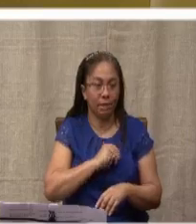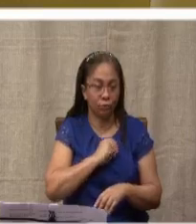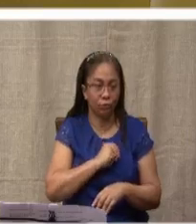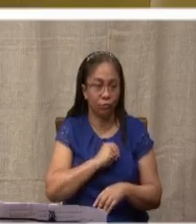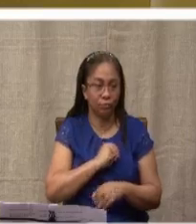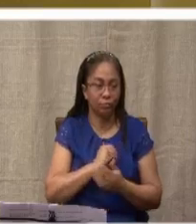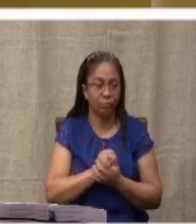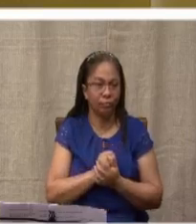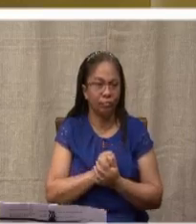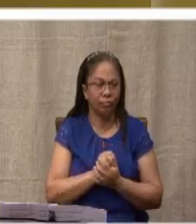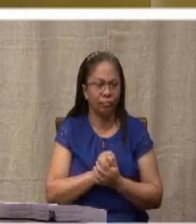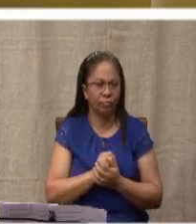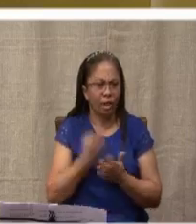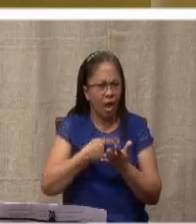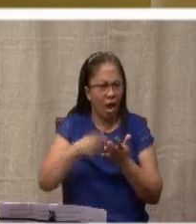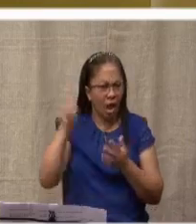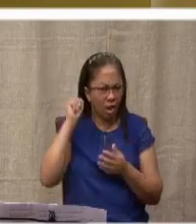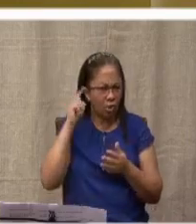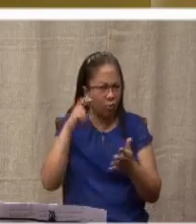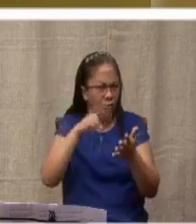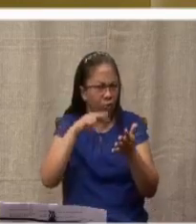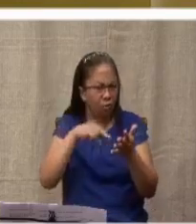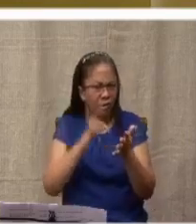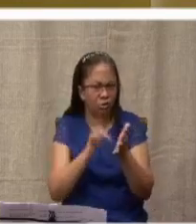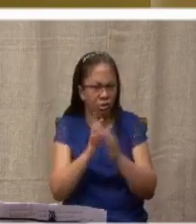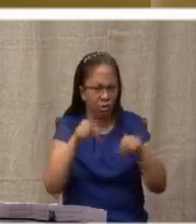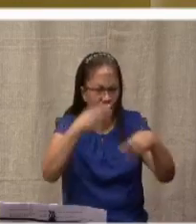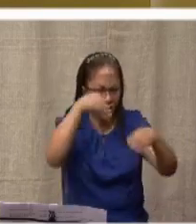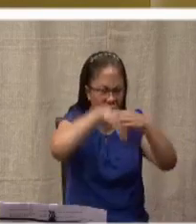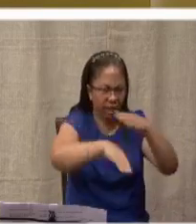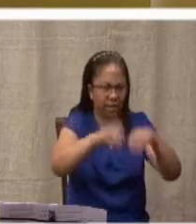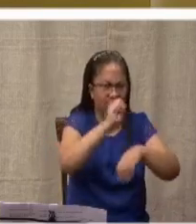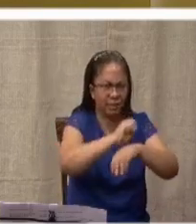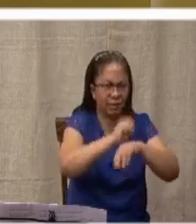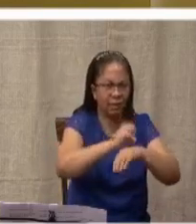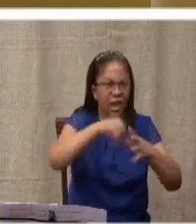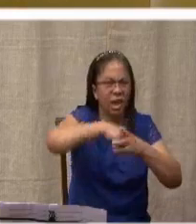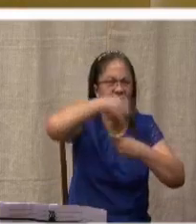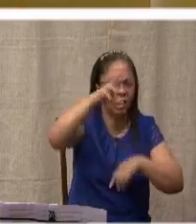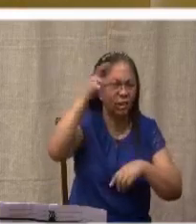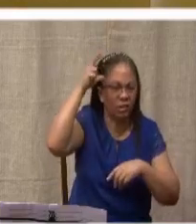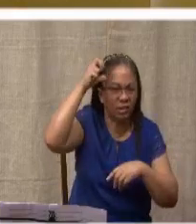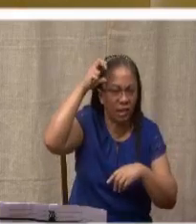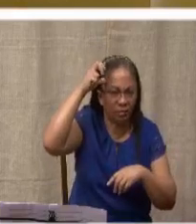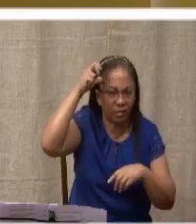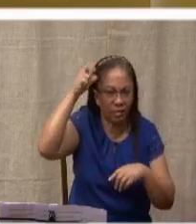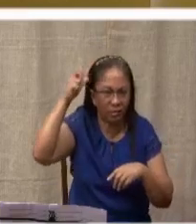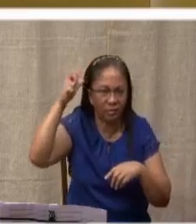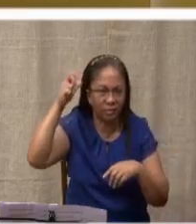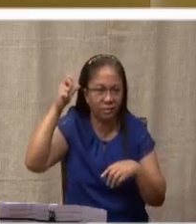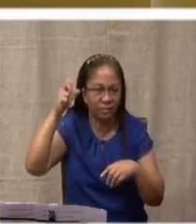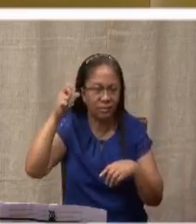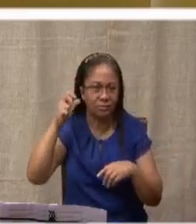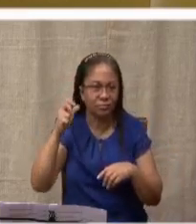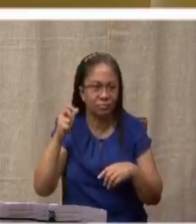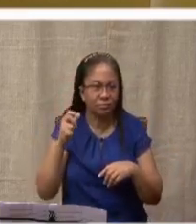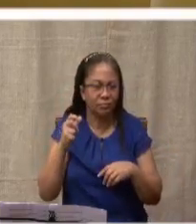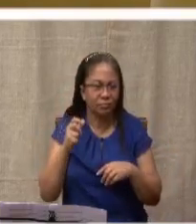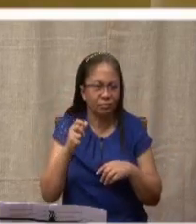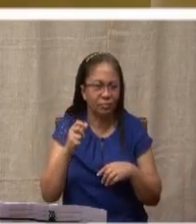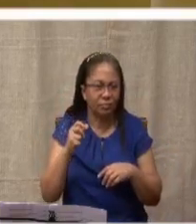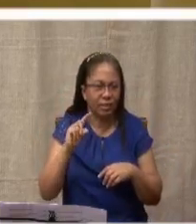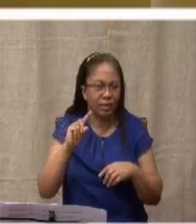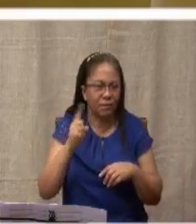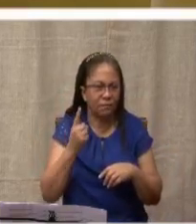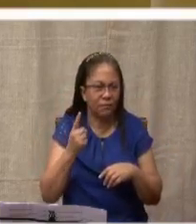week we saw him going into the synagogue and casting out a devil and and so the first thing